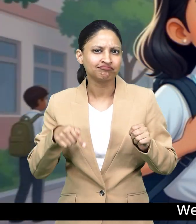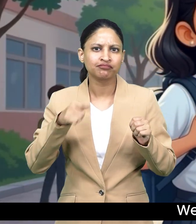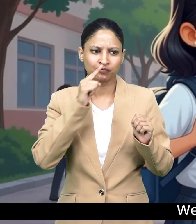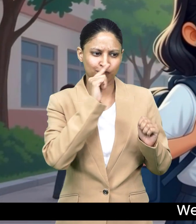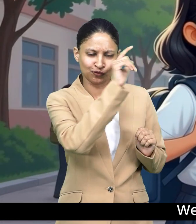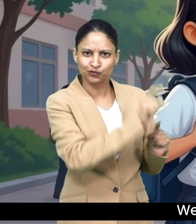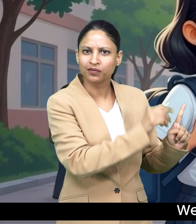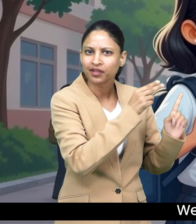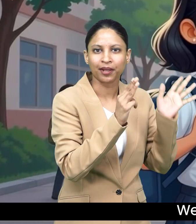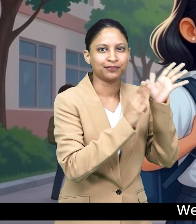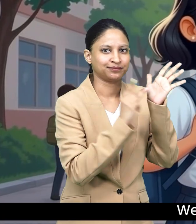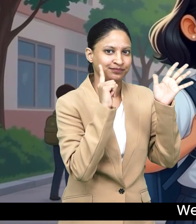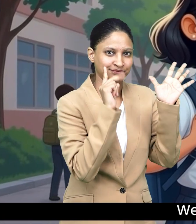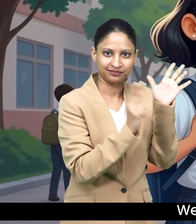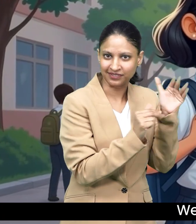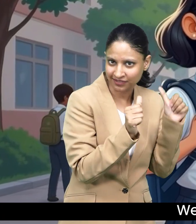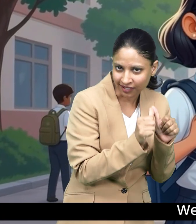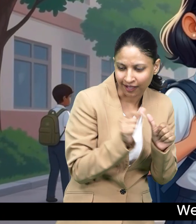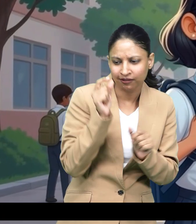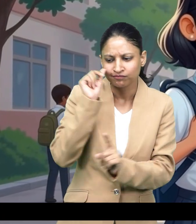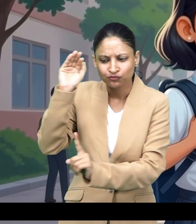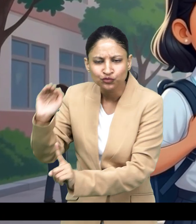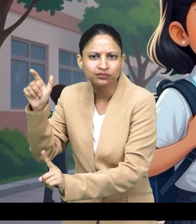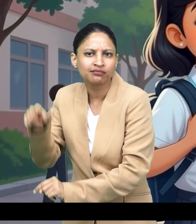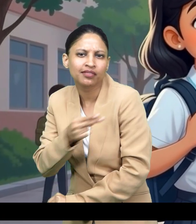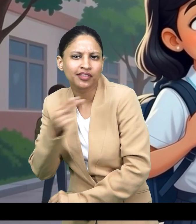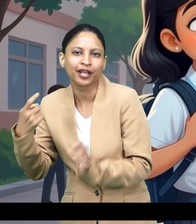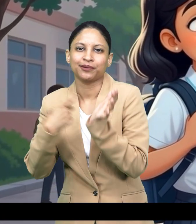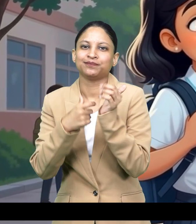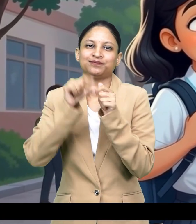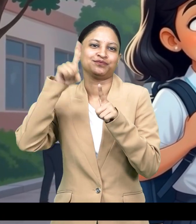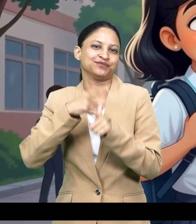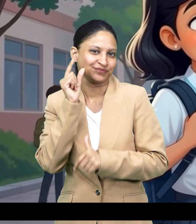Well, let's tag along with Mina and Raju